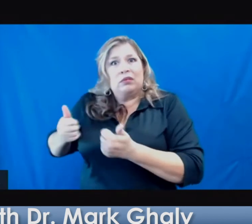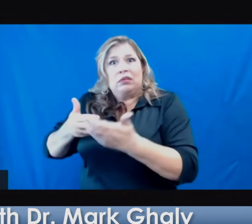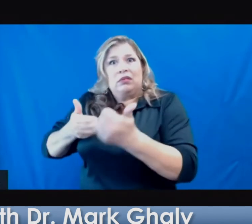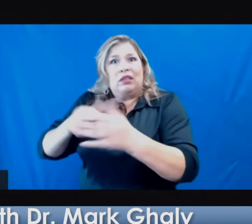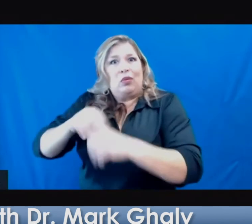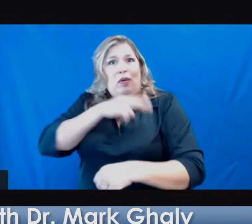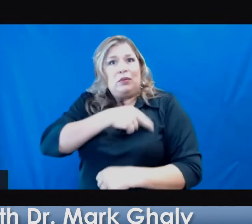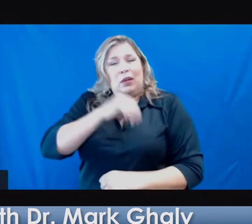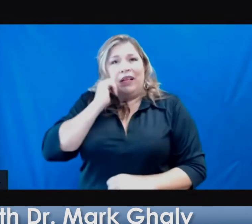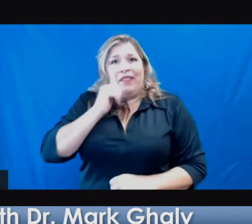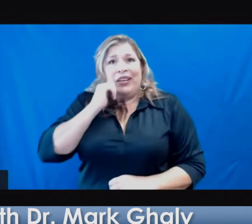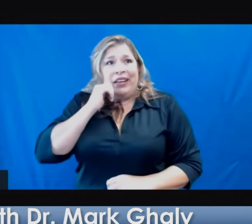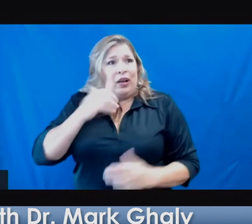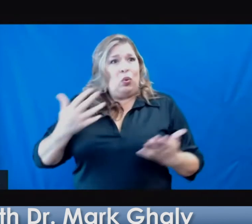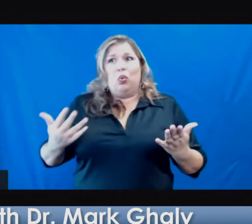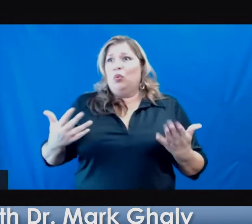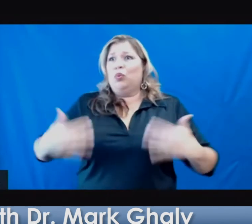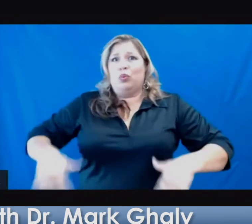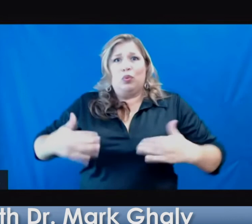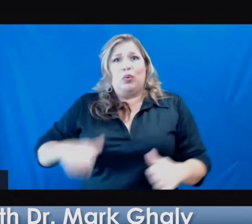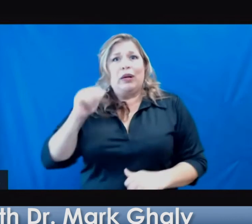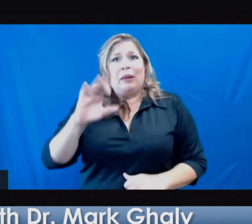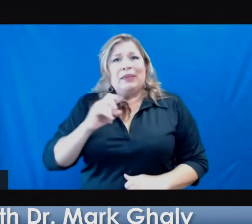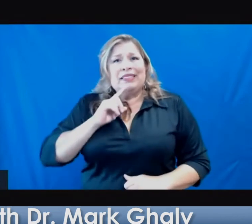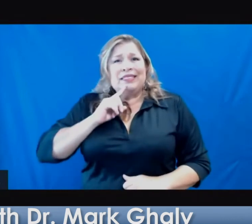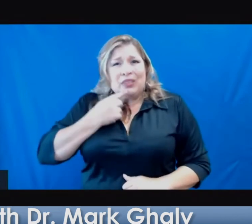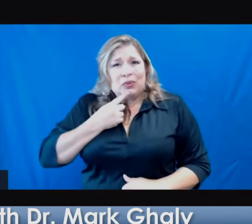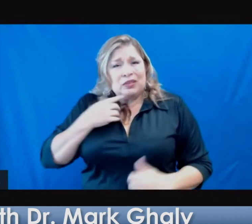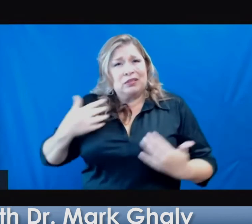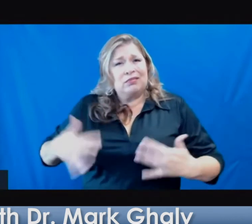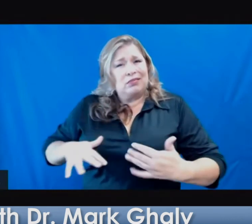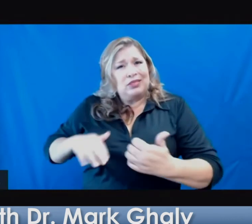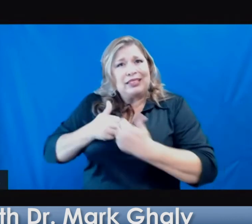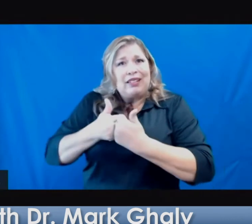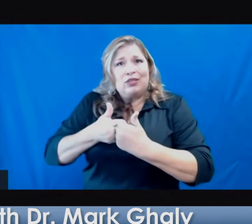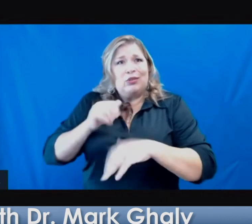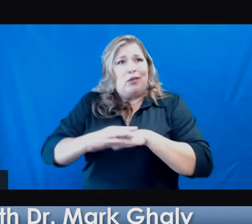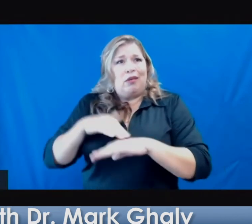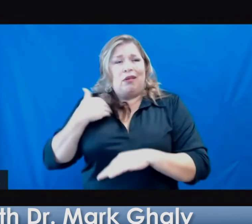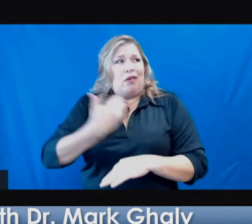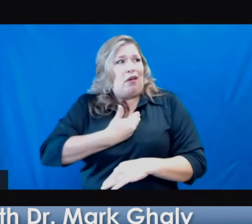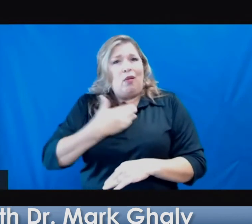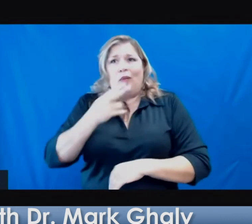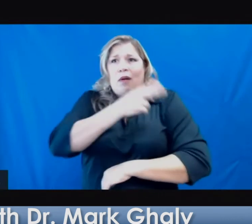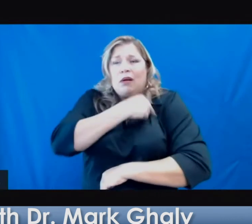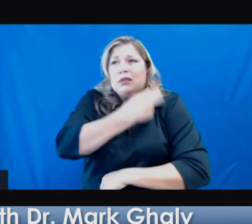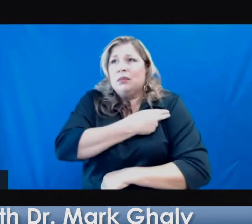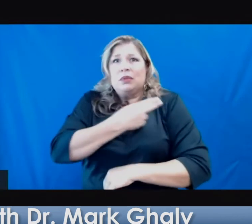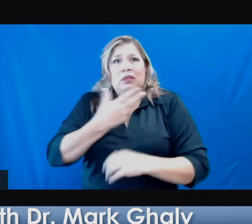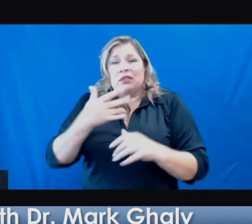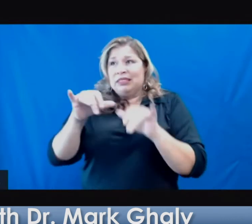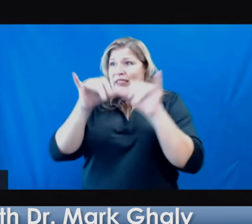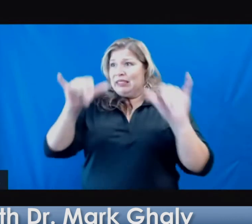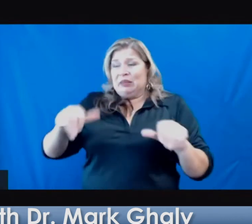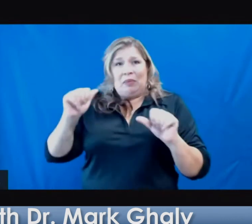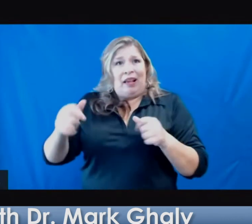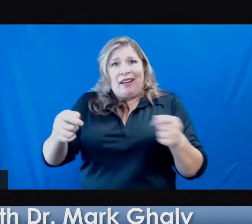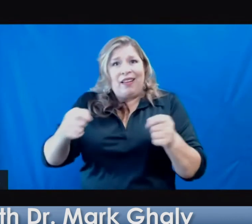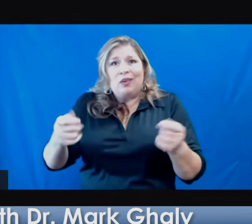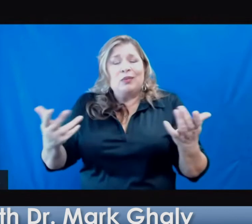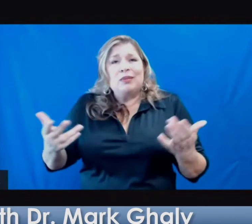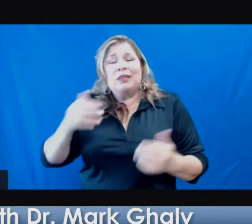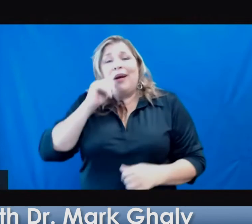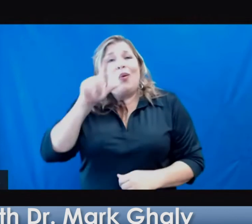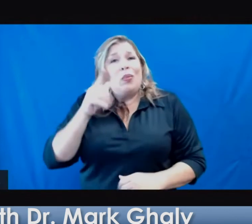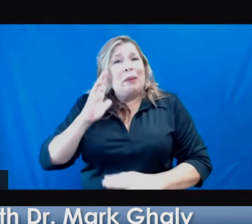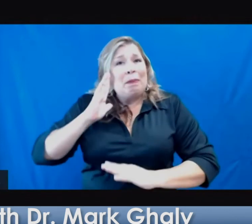it mean? It could mean a serious challenge on our entire healthcare delivery system, and not just the beds in the buildings, but